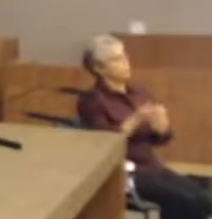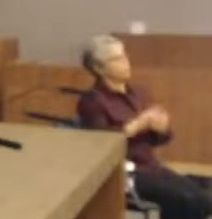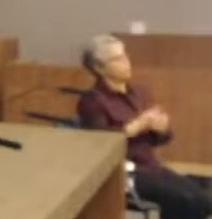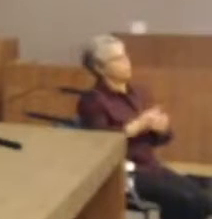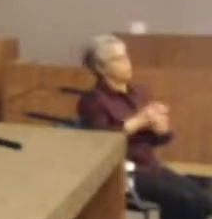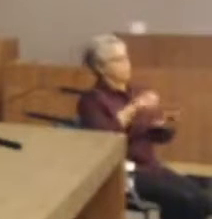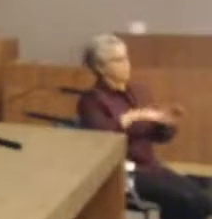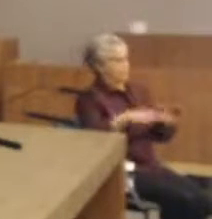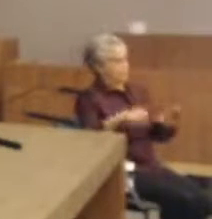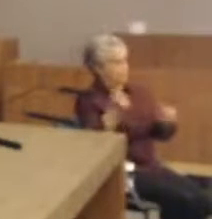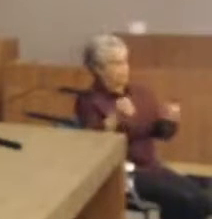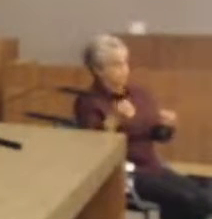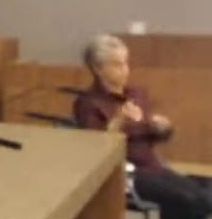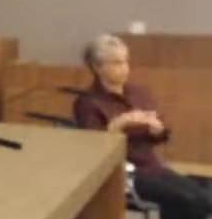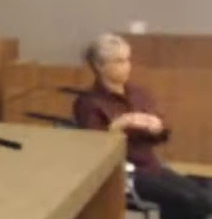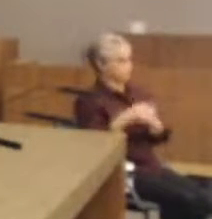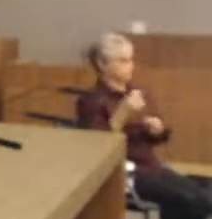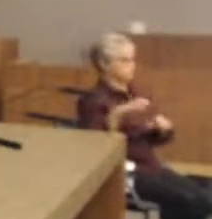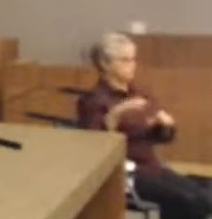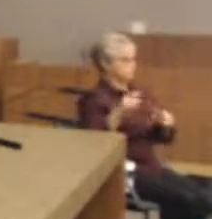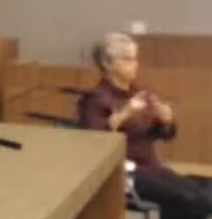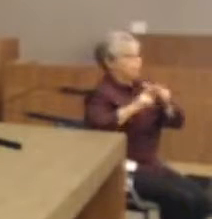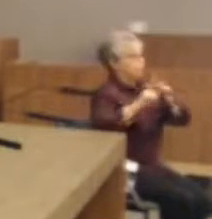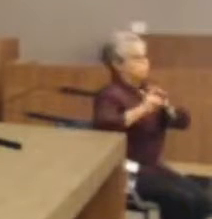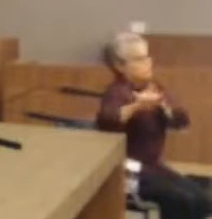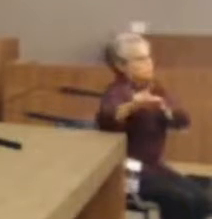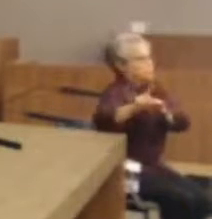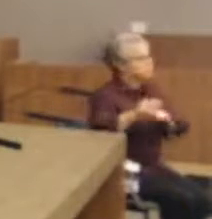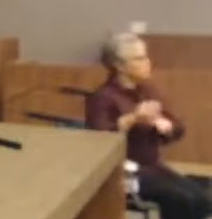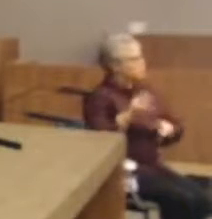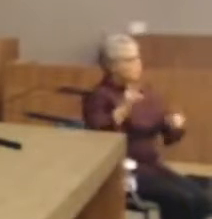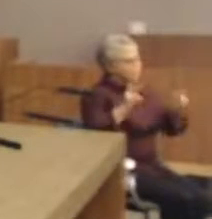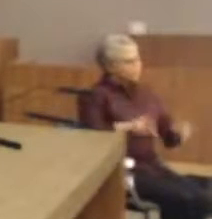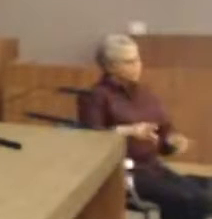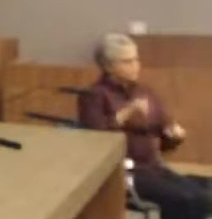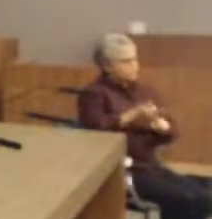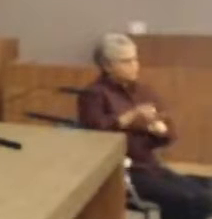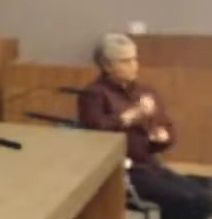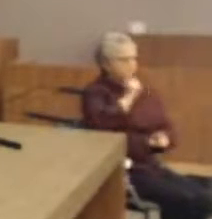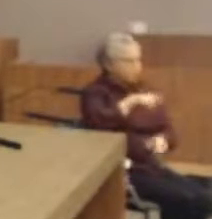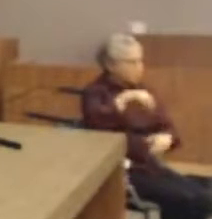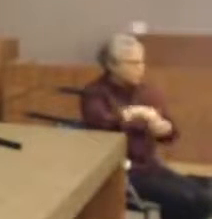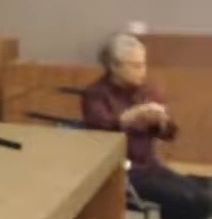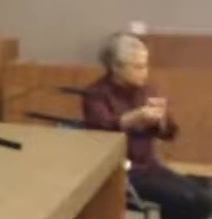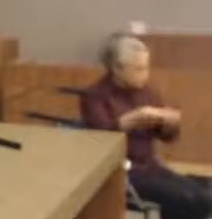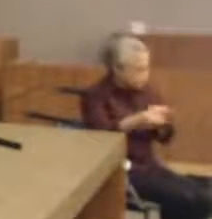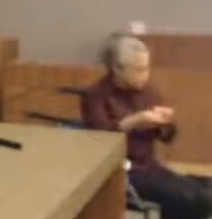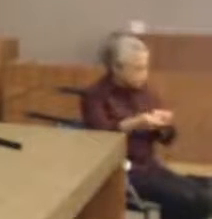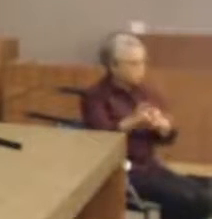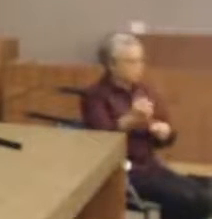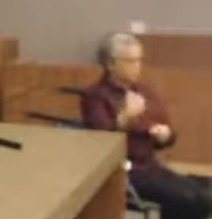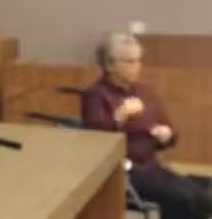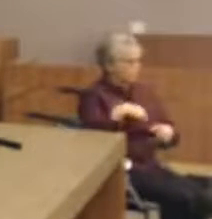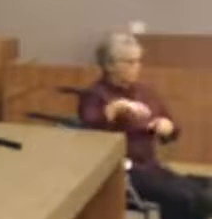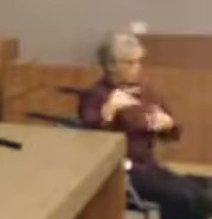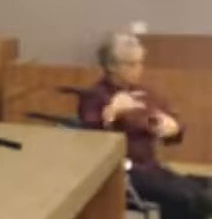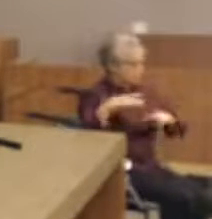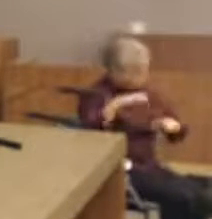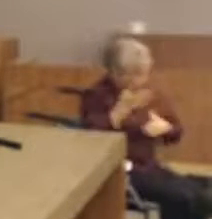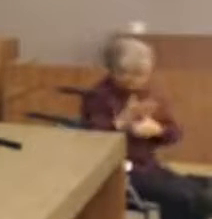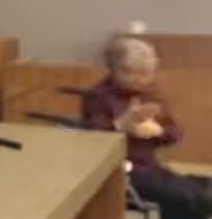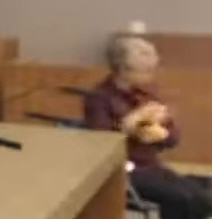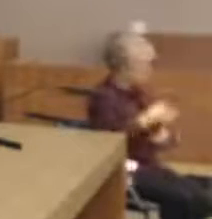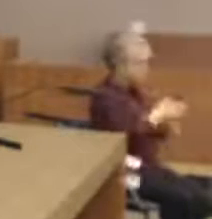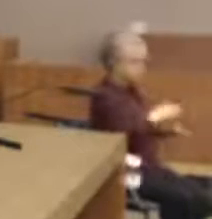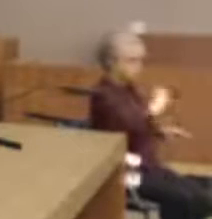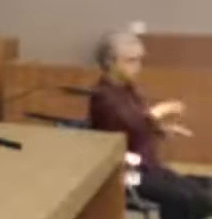someone's conscious control when they're in a really chaotic, traumatic event, right? We do things that over here we wouldn't do. I mean, I'm not saying